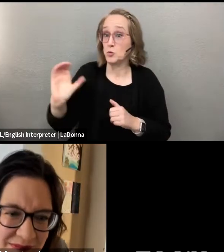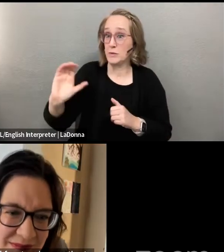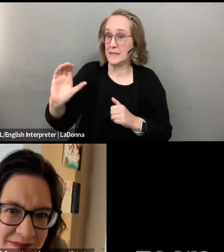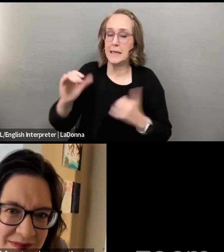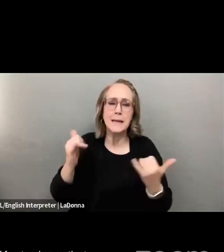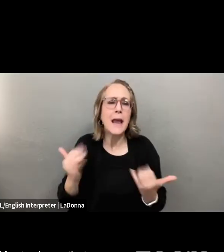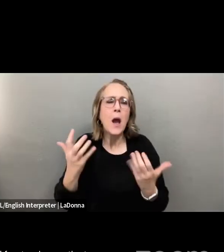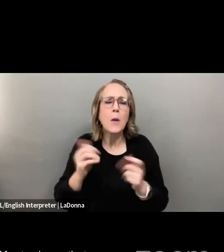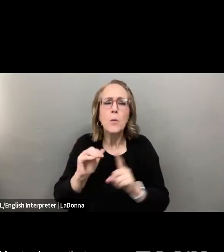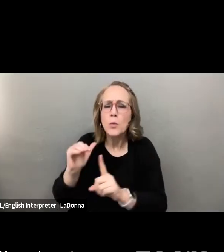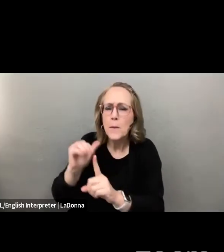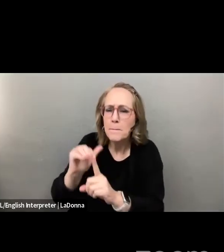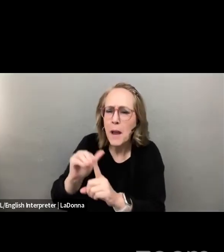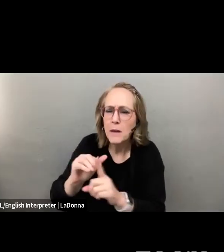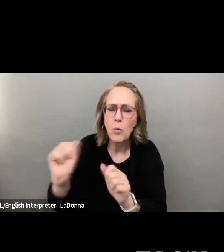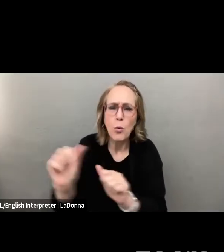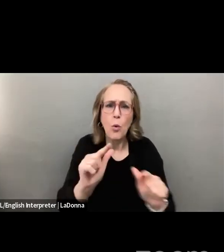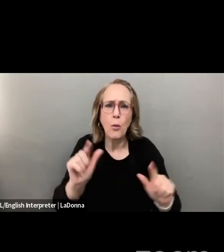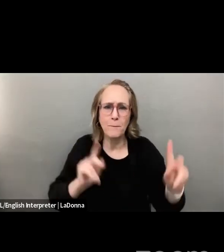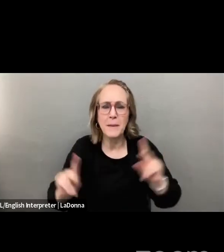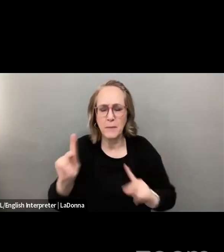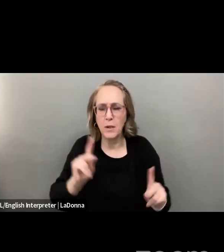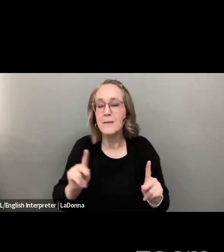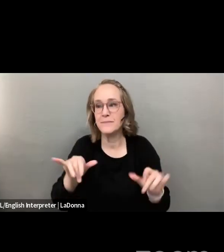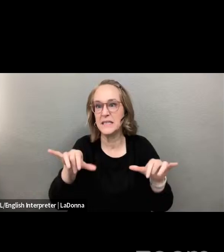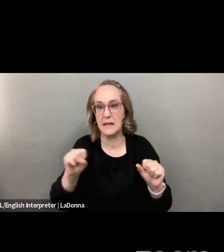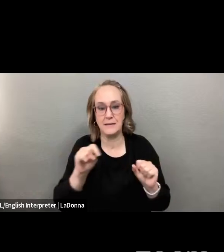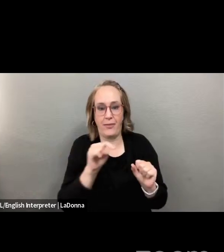to what Nikki just said, such an unfortunate